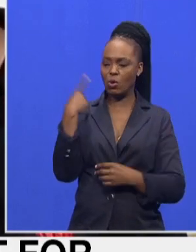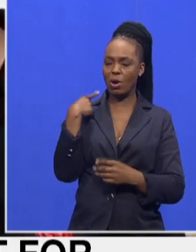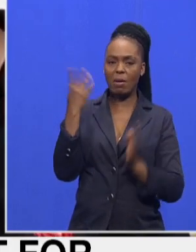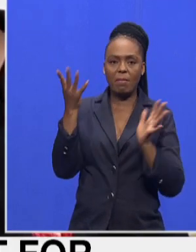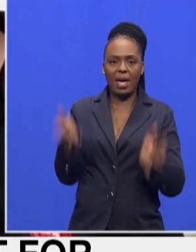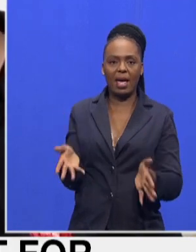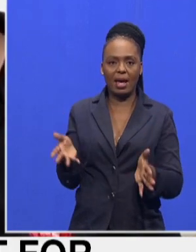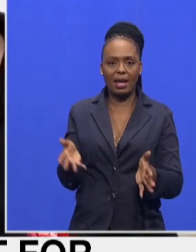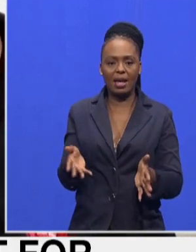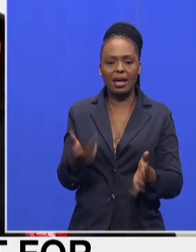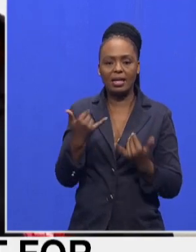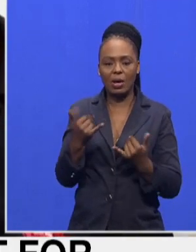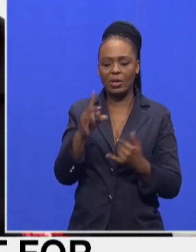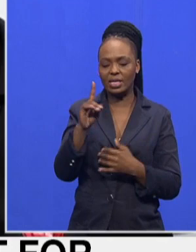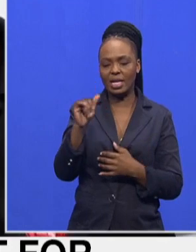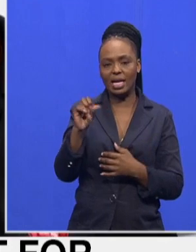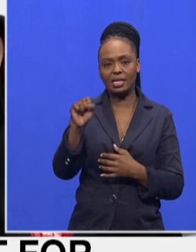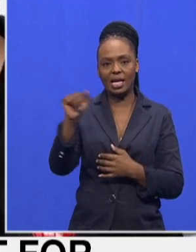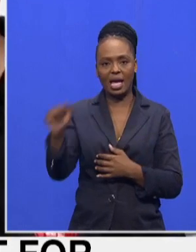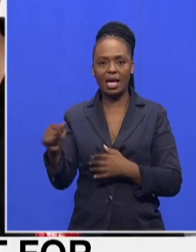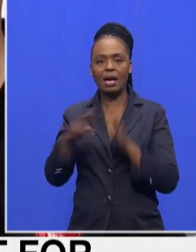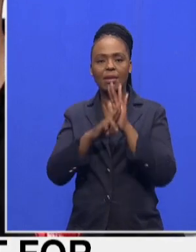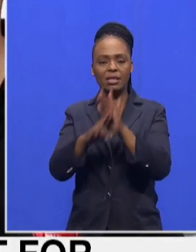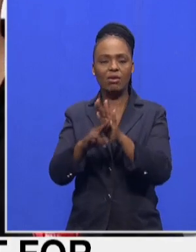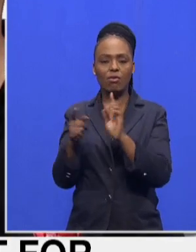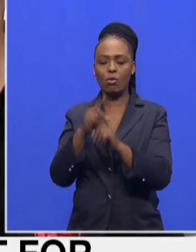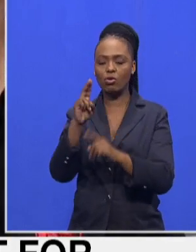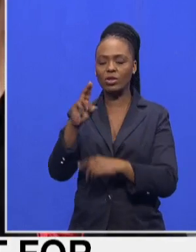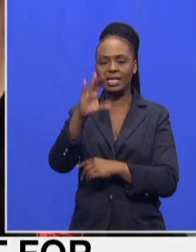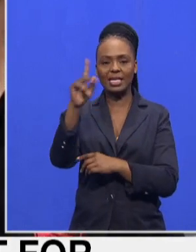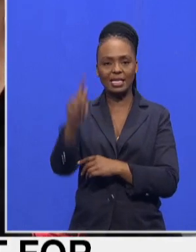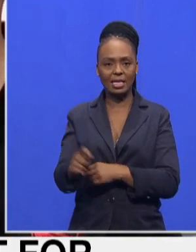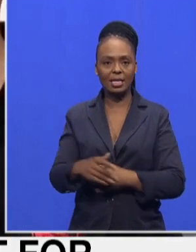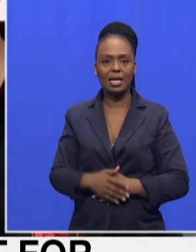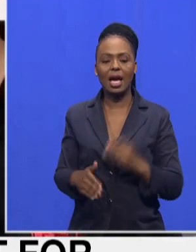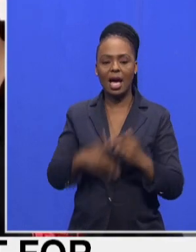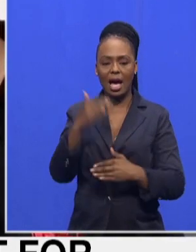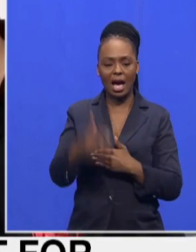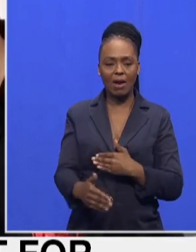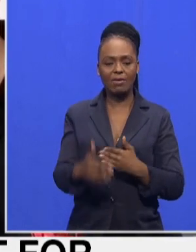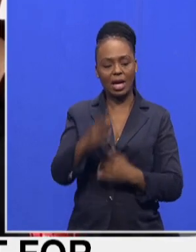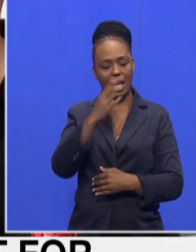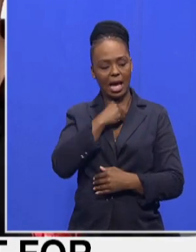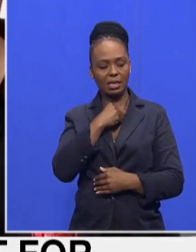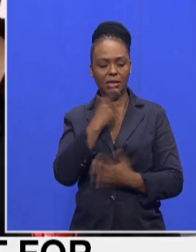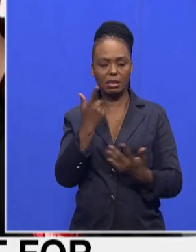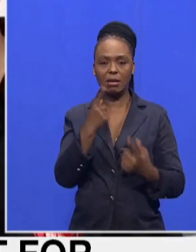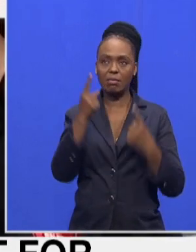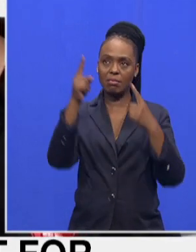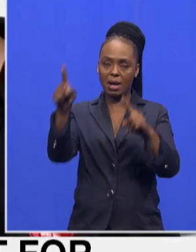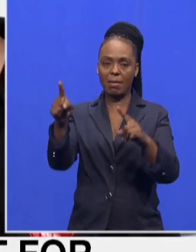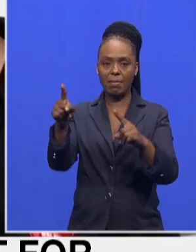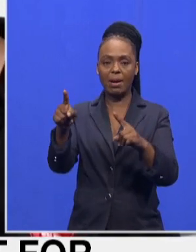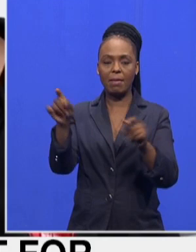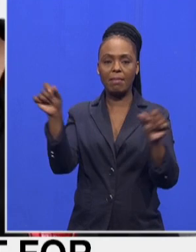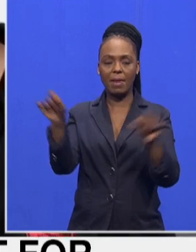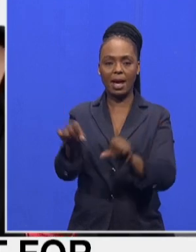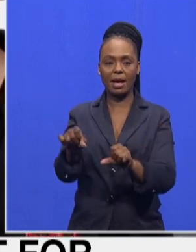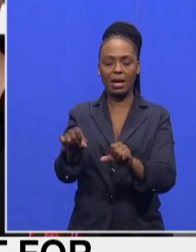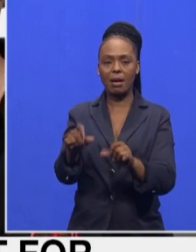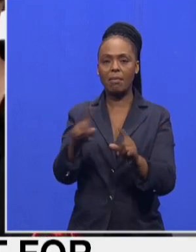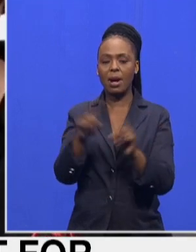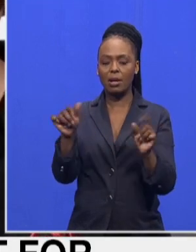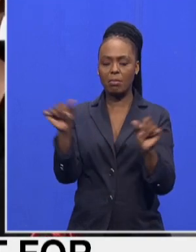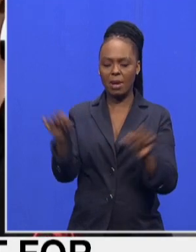with the DSA representatives from UCT. And then after that, we were told to go all the way to Muizenberg, just to come back here to be disappointed to say,